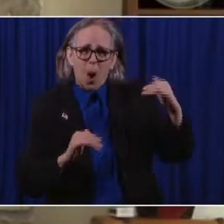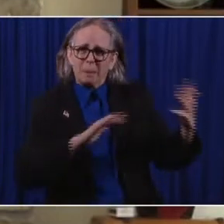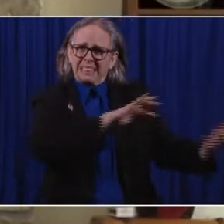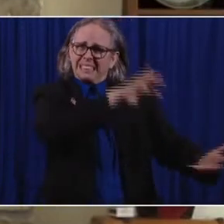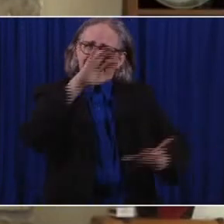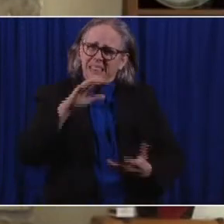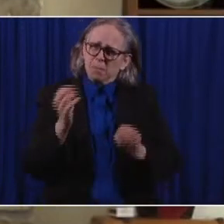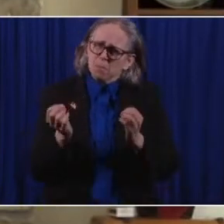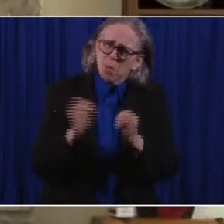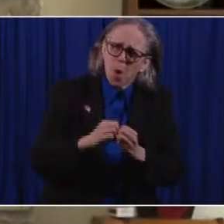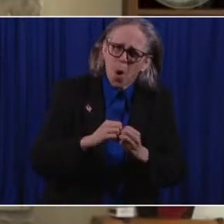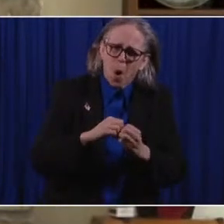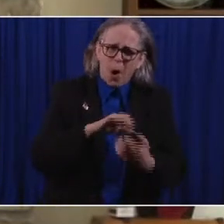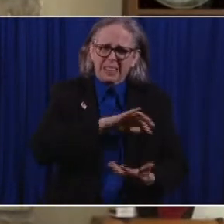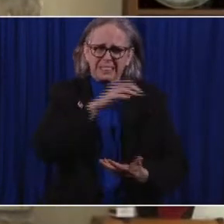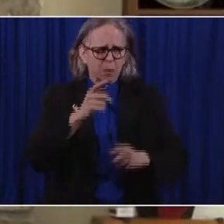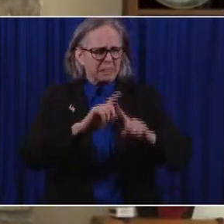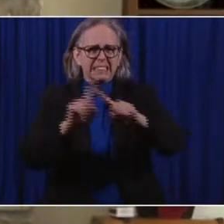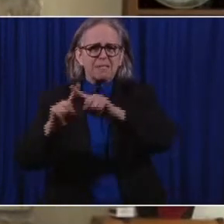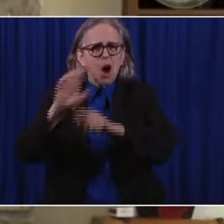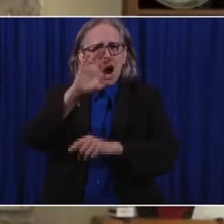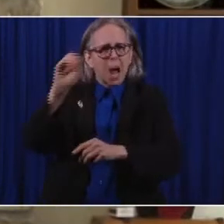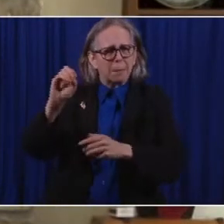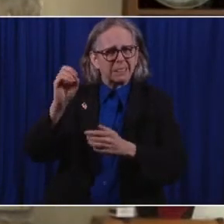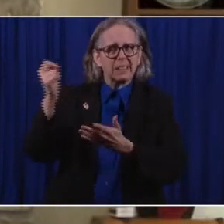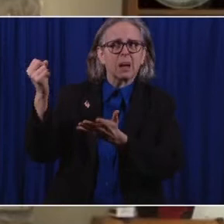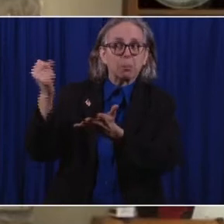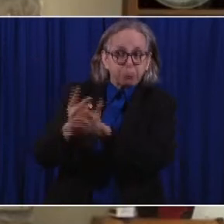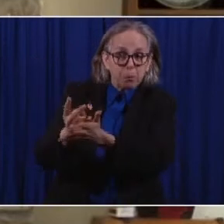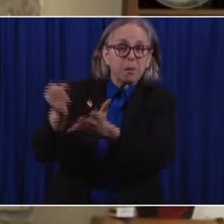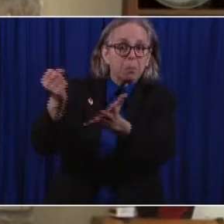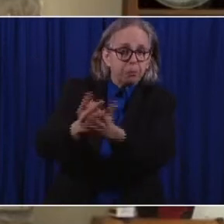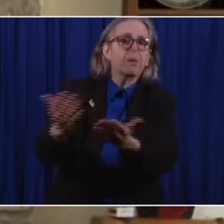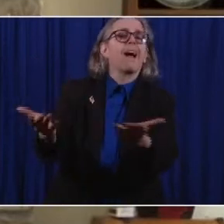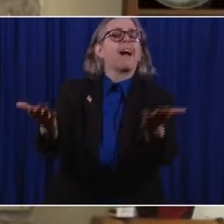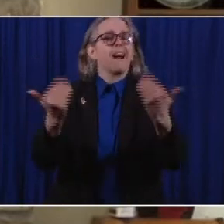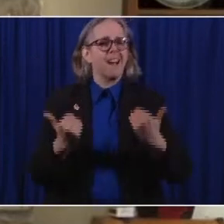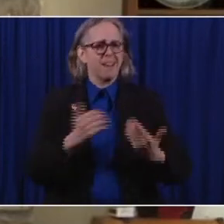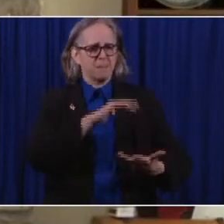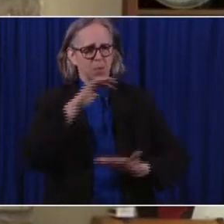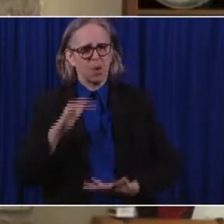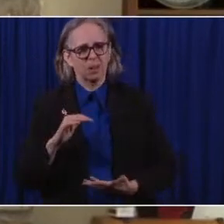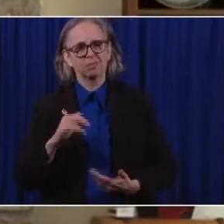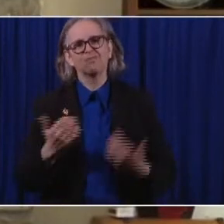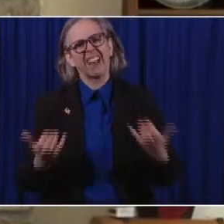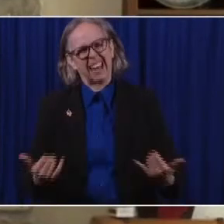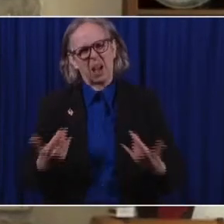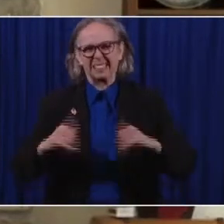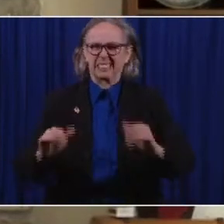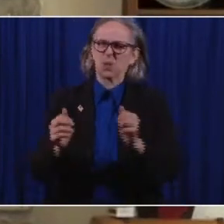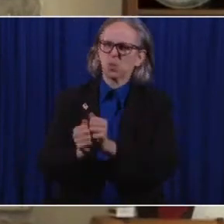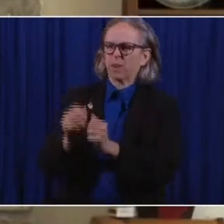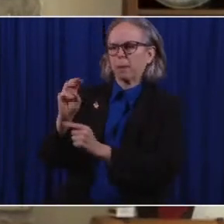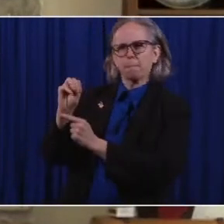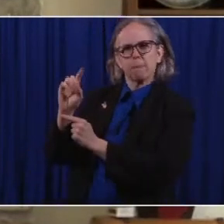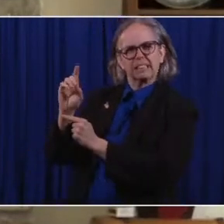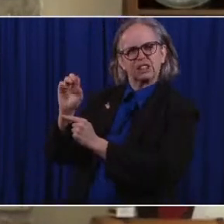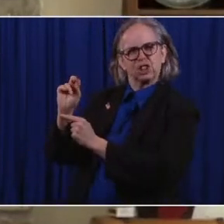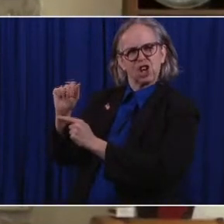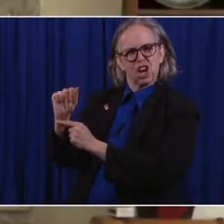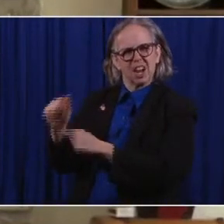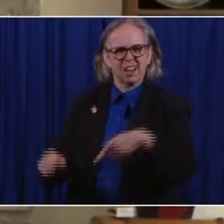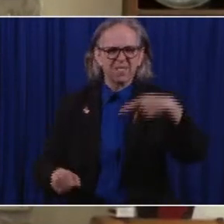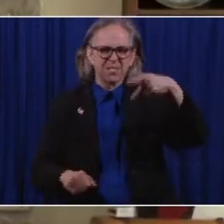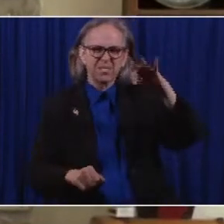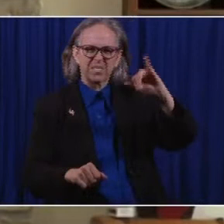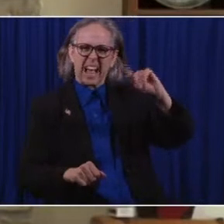in. We have two streams now, Pfizer and Moderna. We hope the production there goes up. We also hope there are more streams that are coming